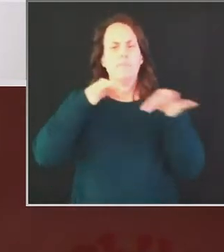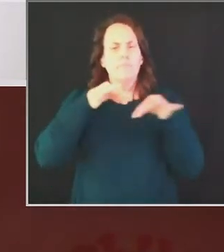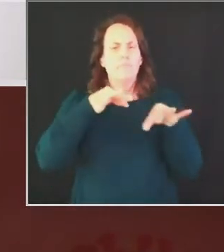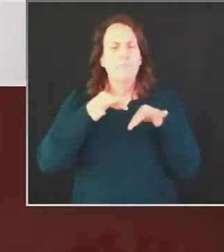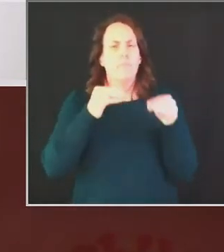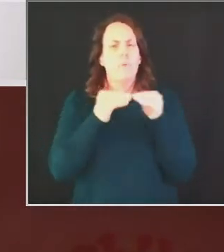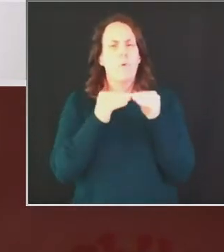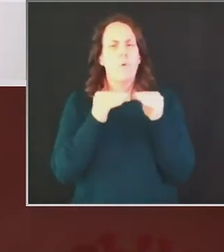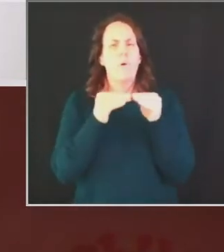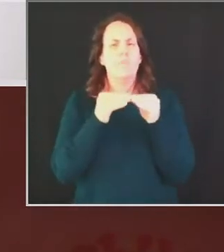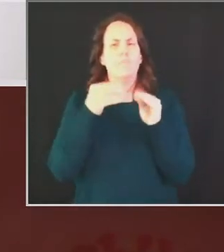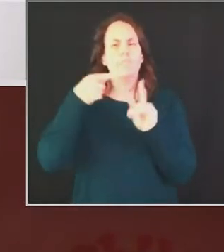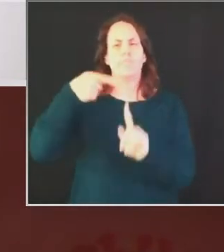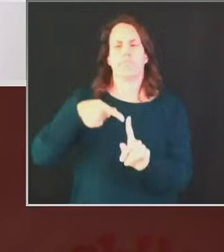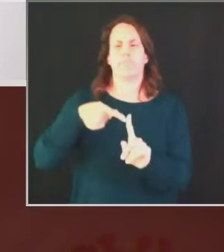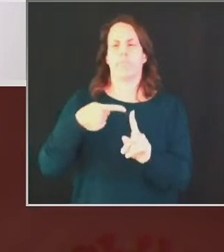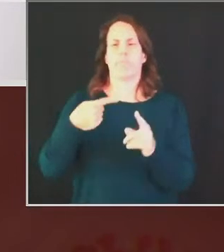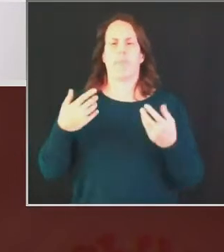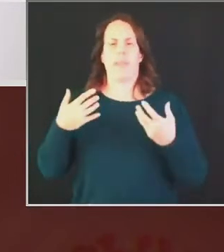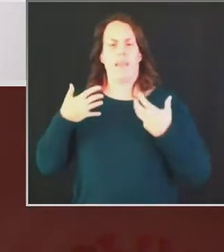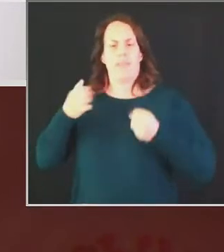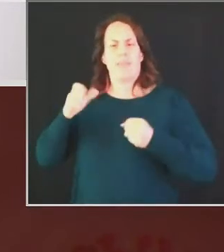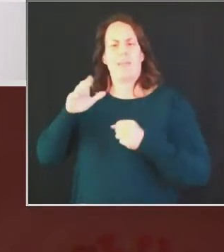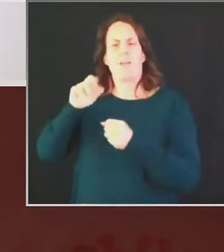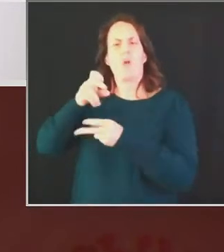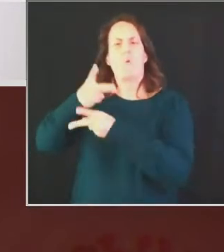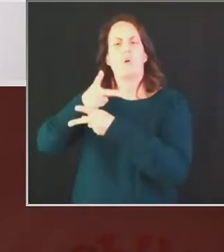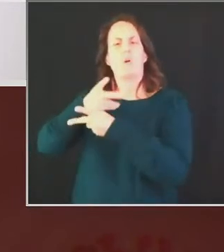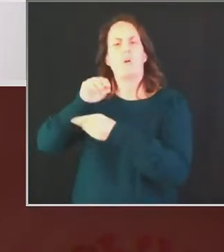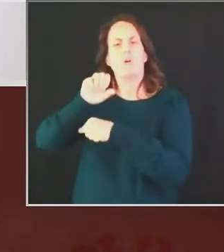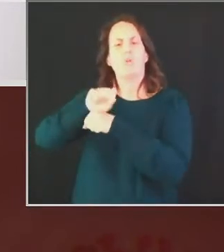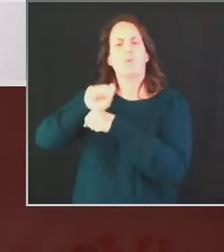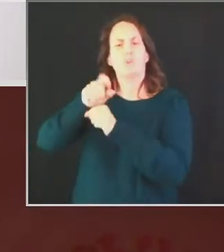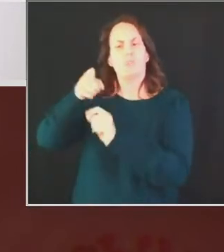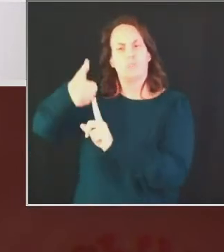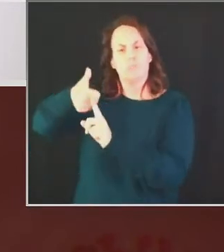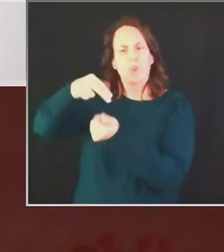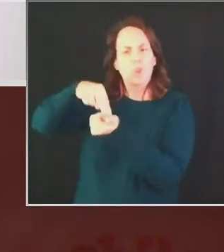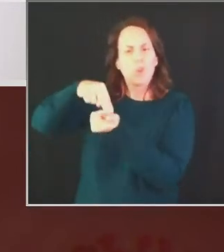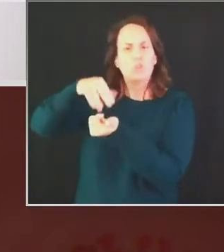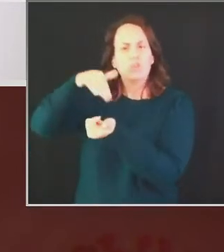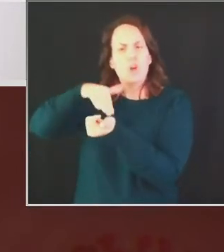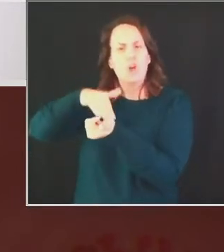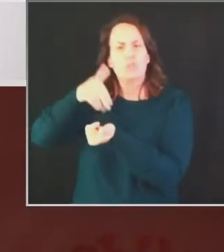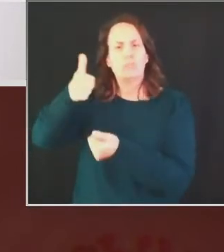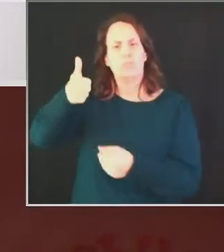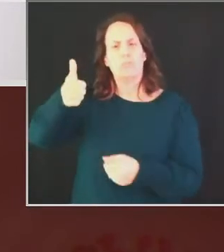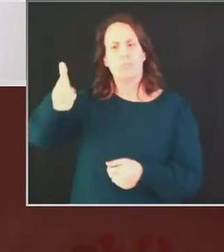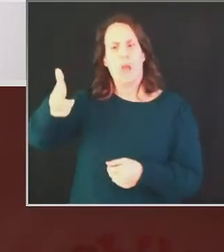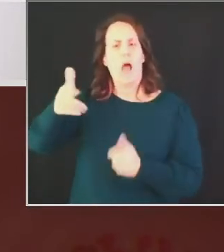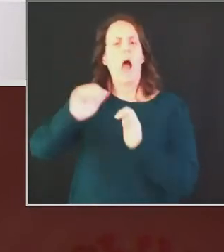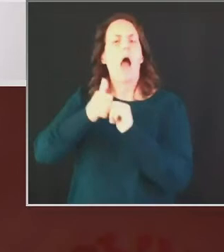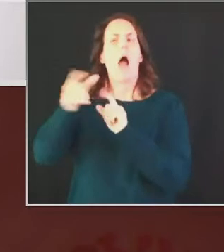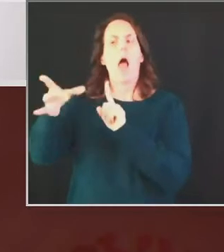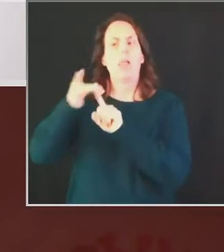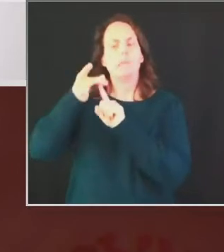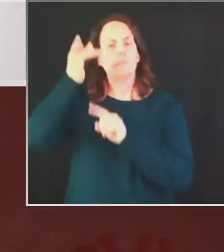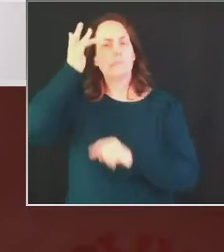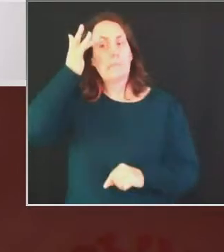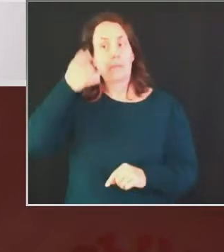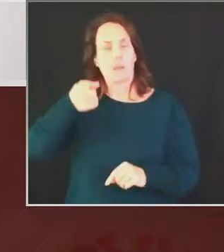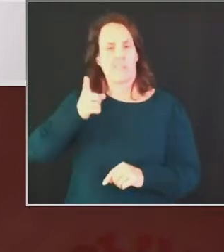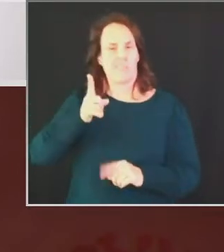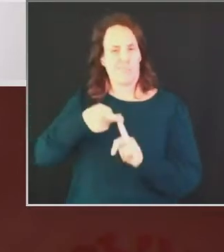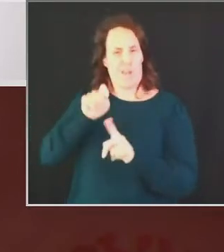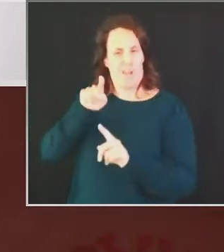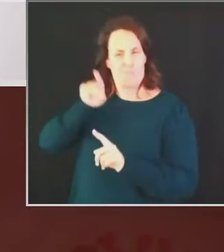infected in the community versus on the job. Is that predominantly the case? And how do you sort of verify that out, that that's